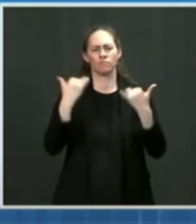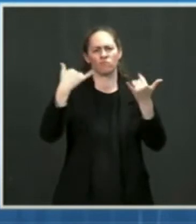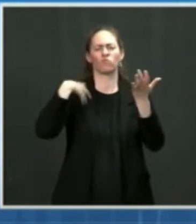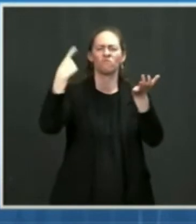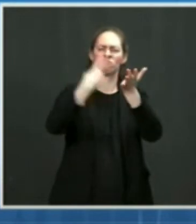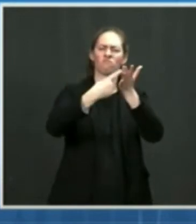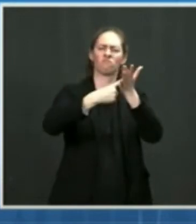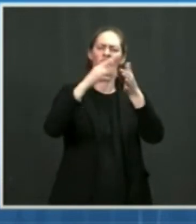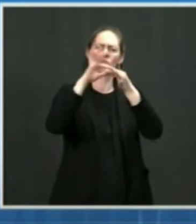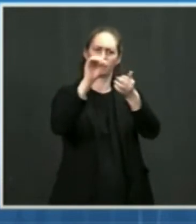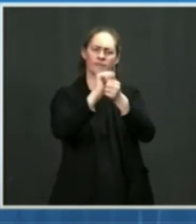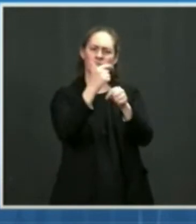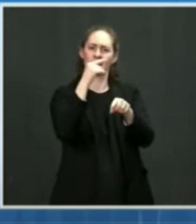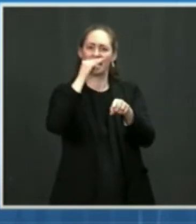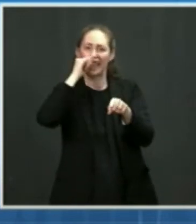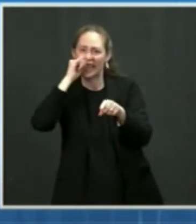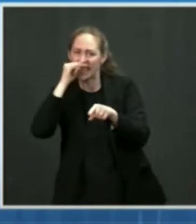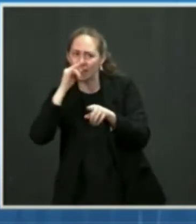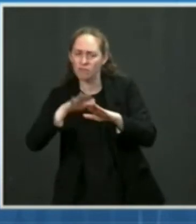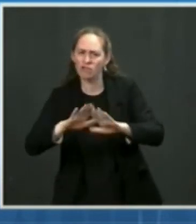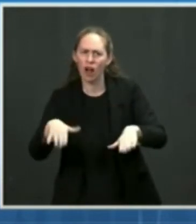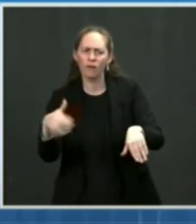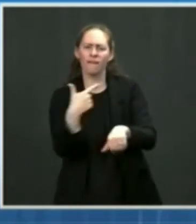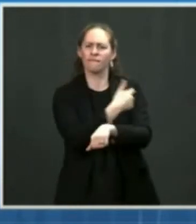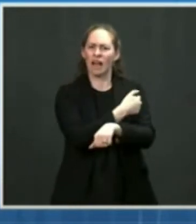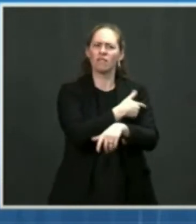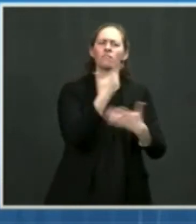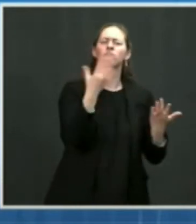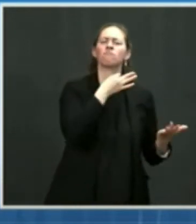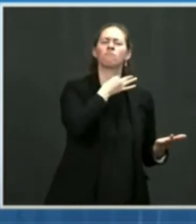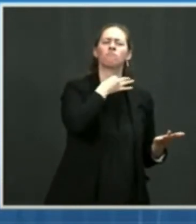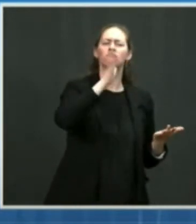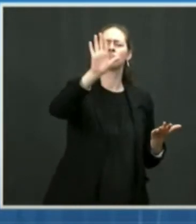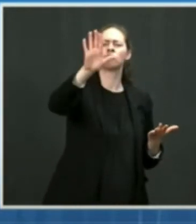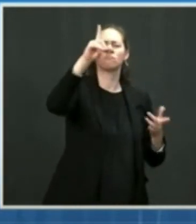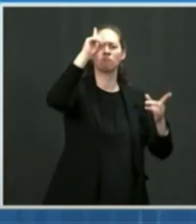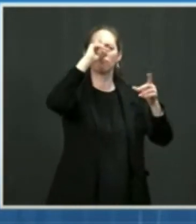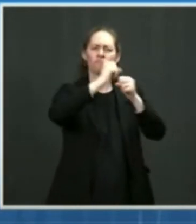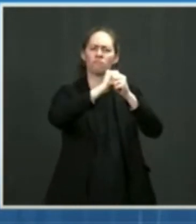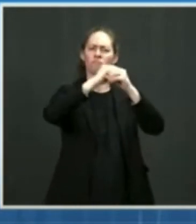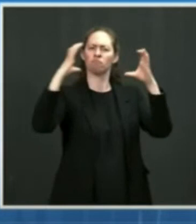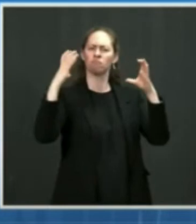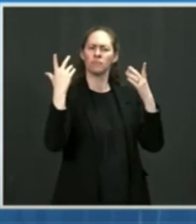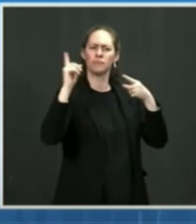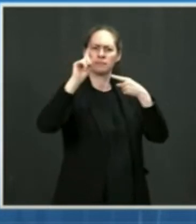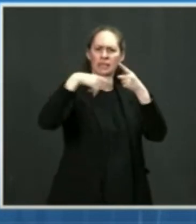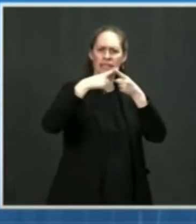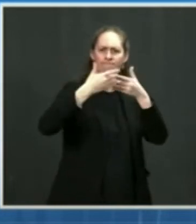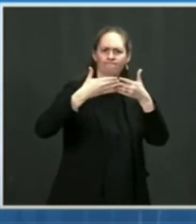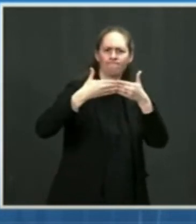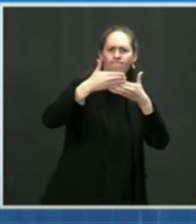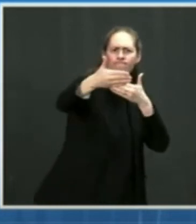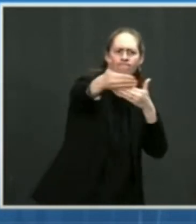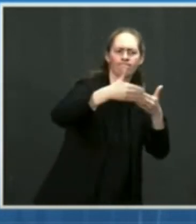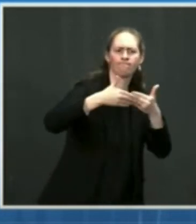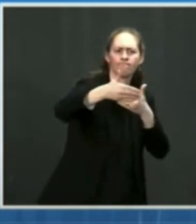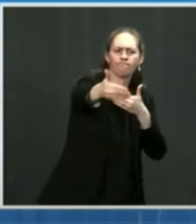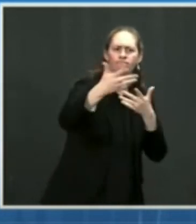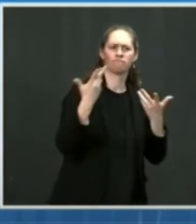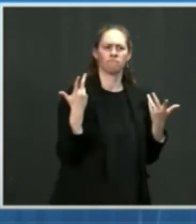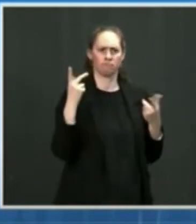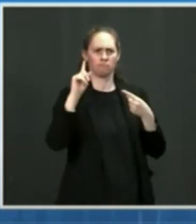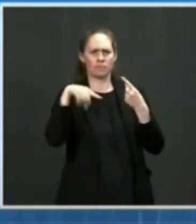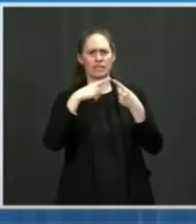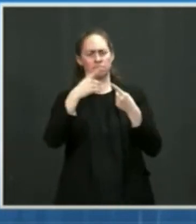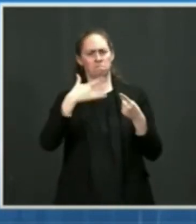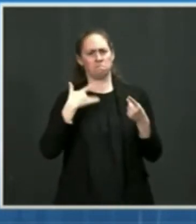now, what timeline are you operating under for at least the Pfizer vaccine to be approved